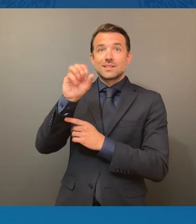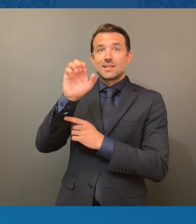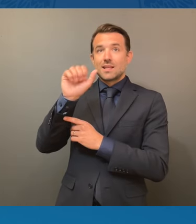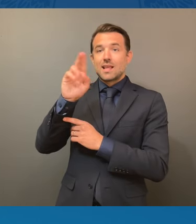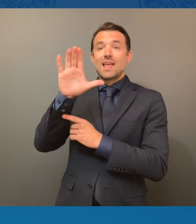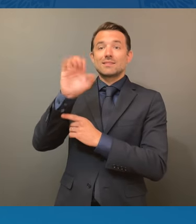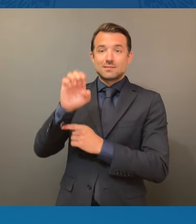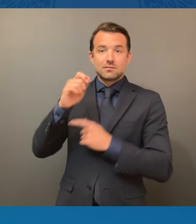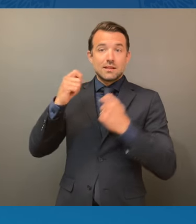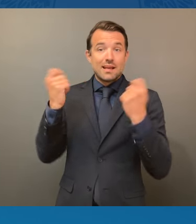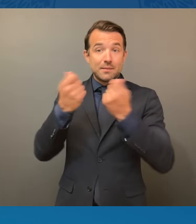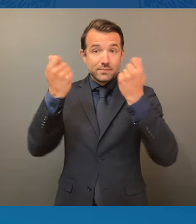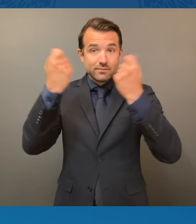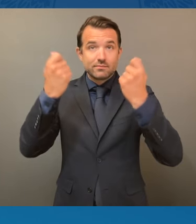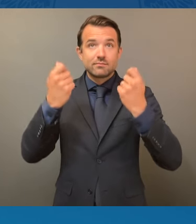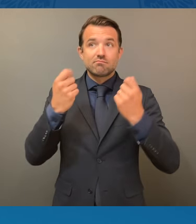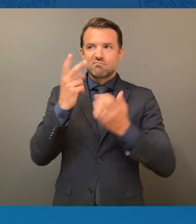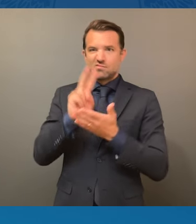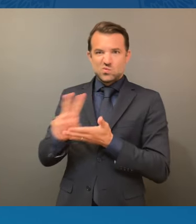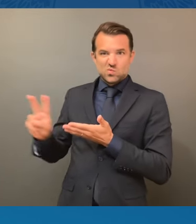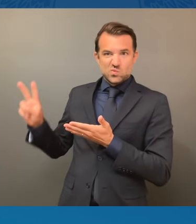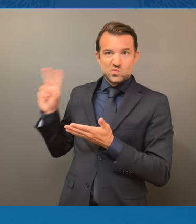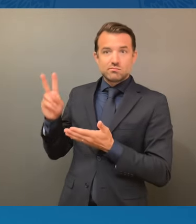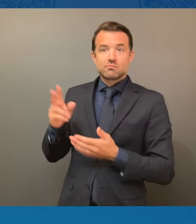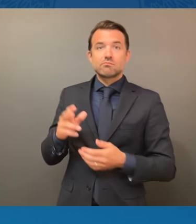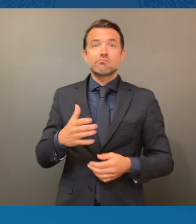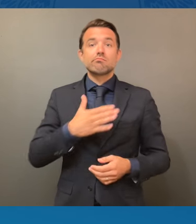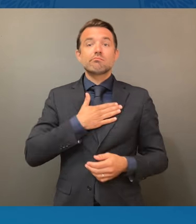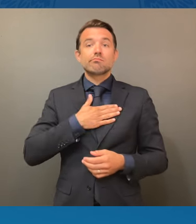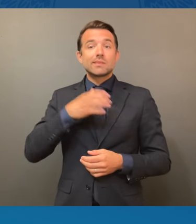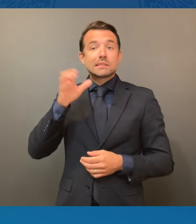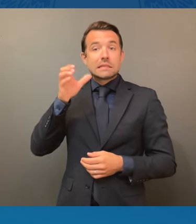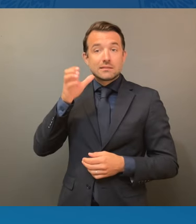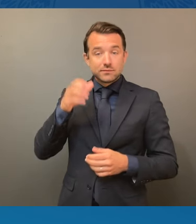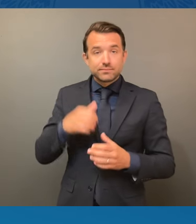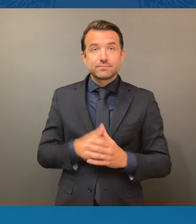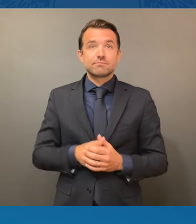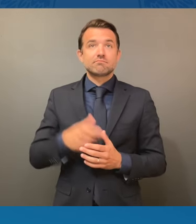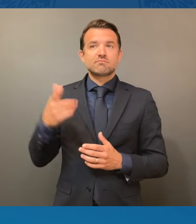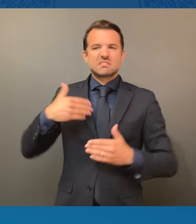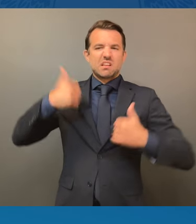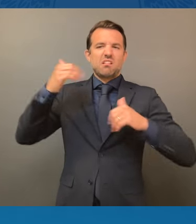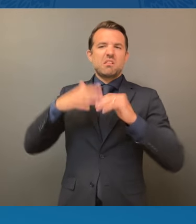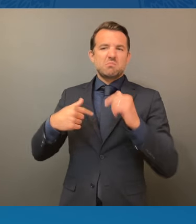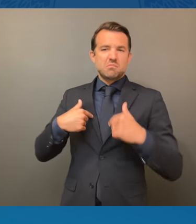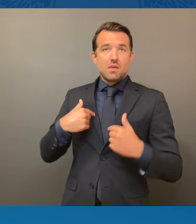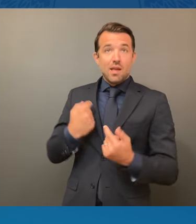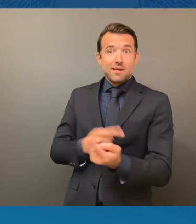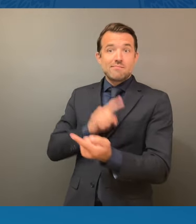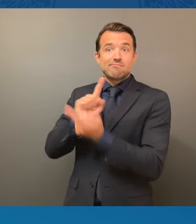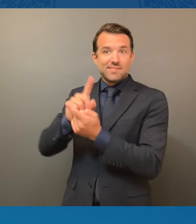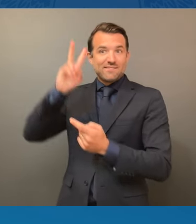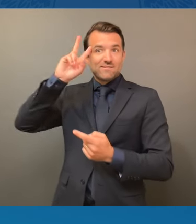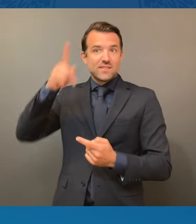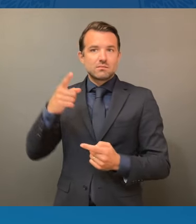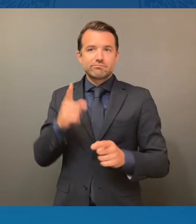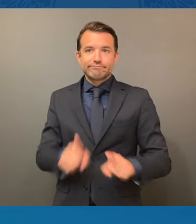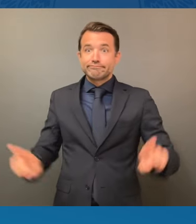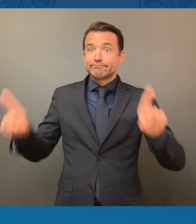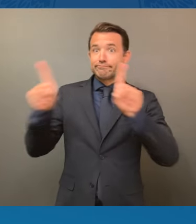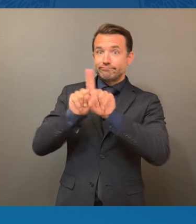had the opportunity to personally meet Vice President Harris. While they were taking a photo together, the Vice President took time out